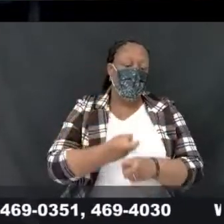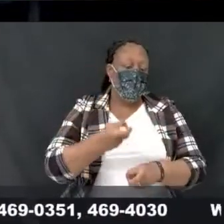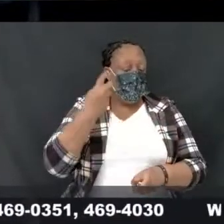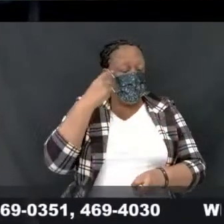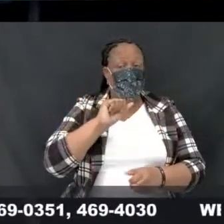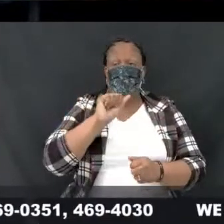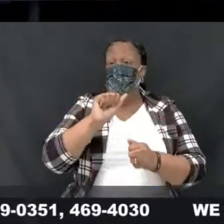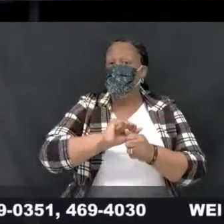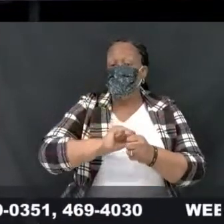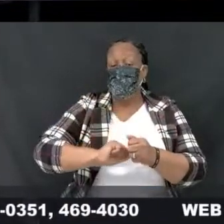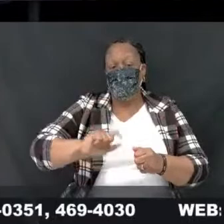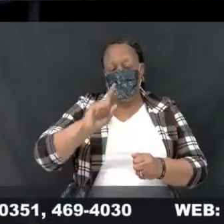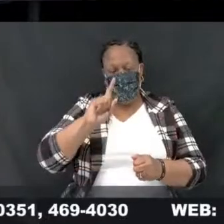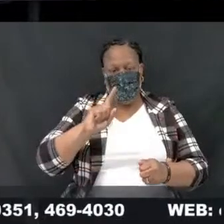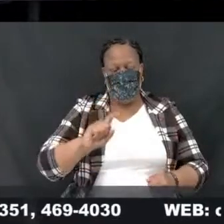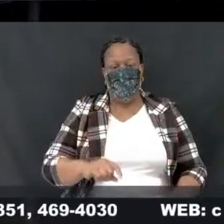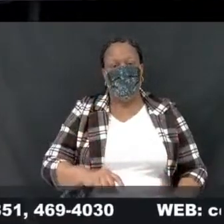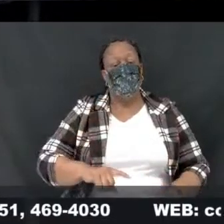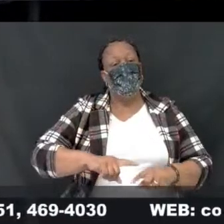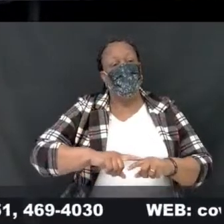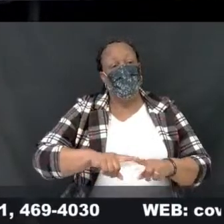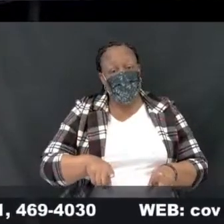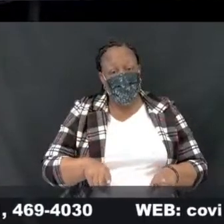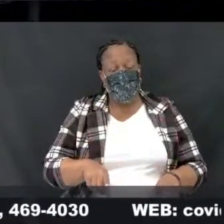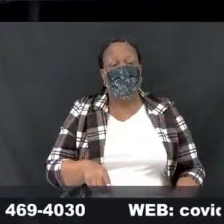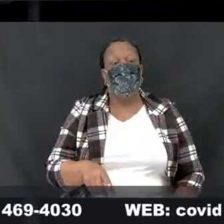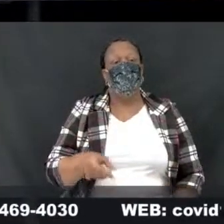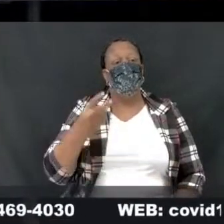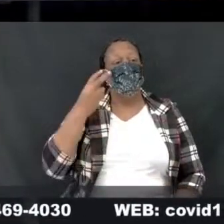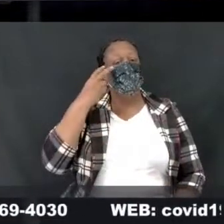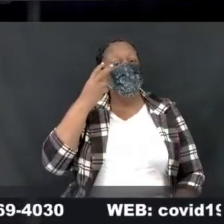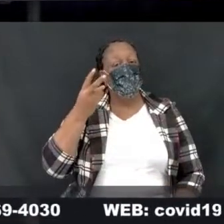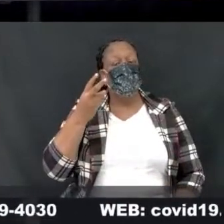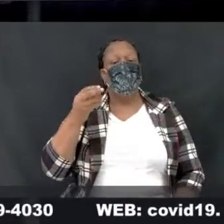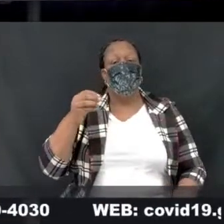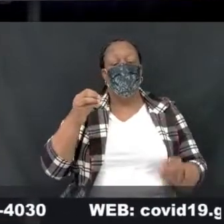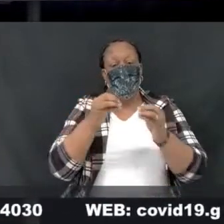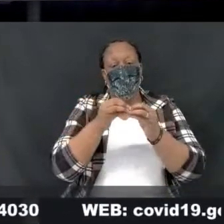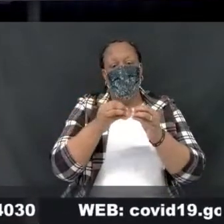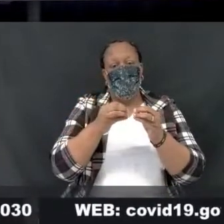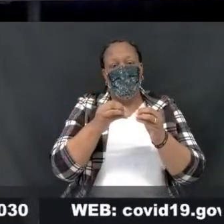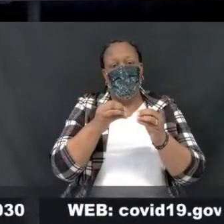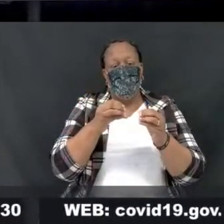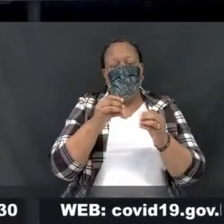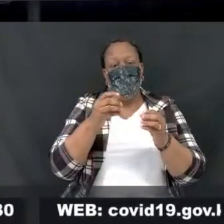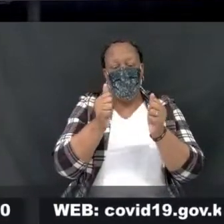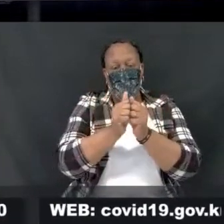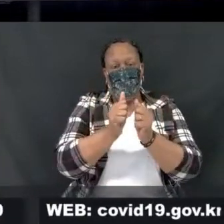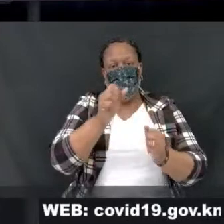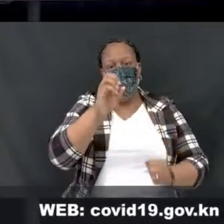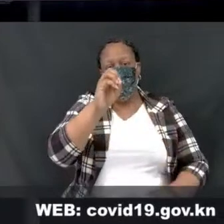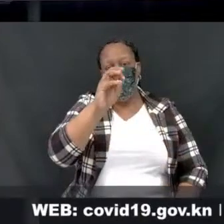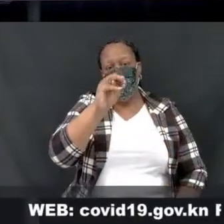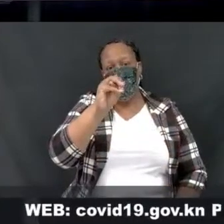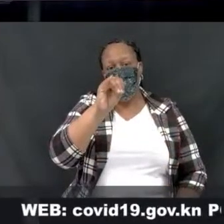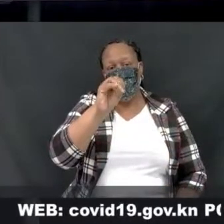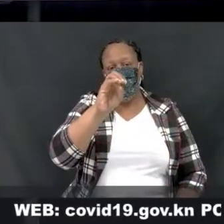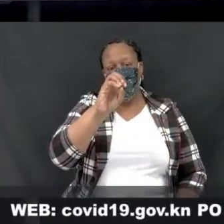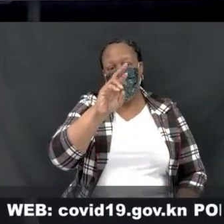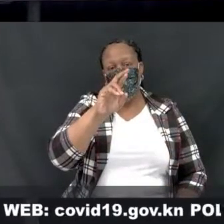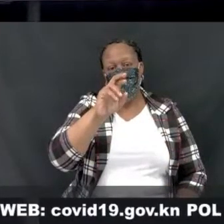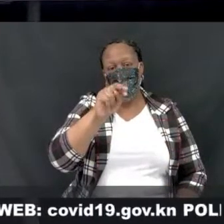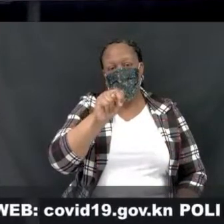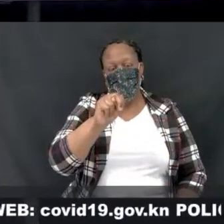do believe that the emergence of the Omicron variant has been a game changer, and we will soon begin to function in near